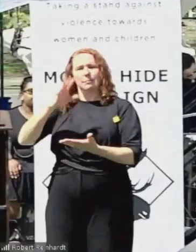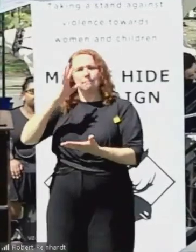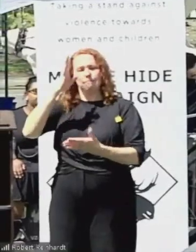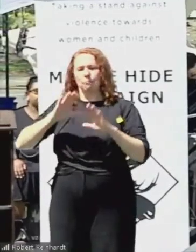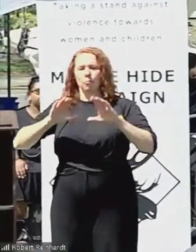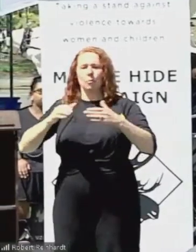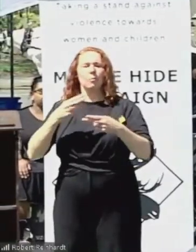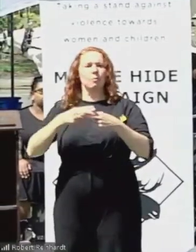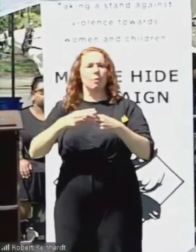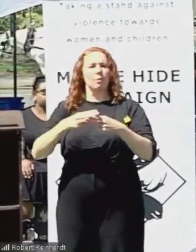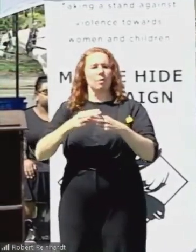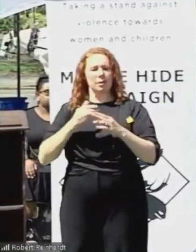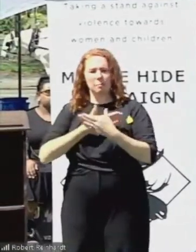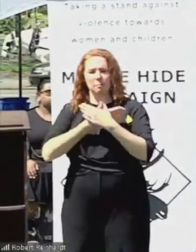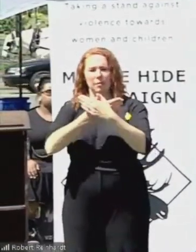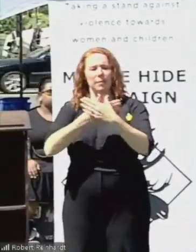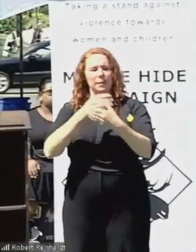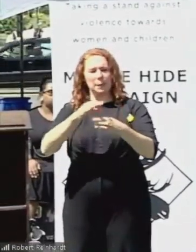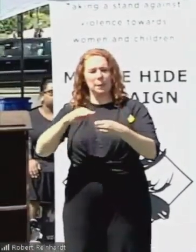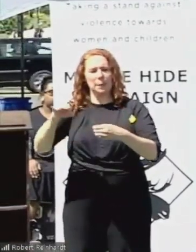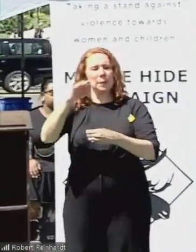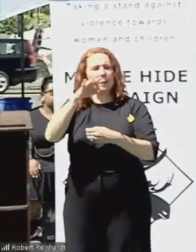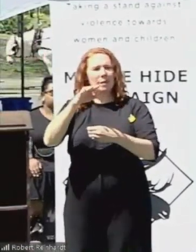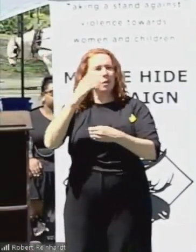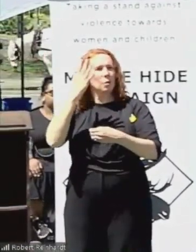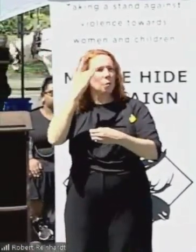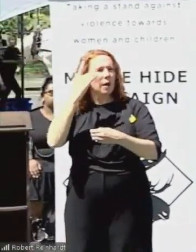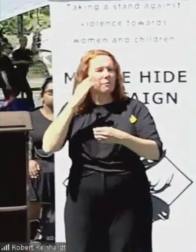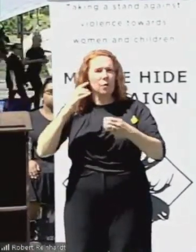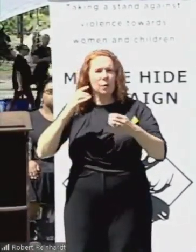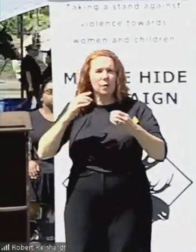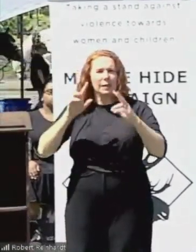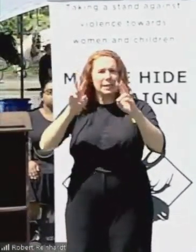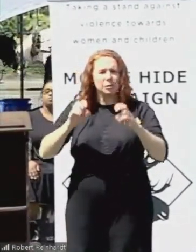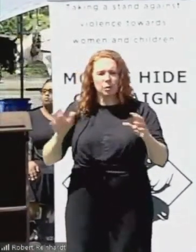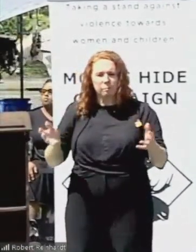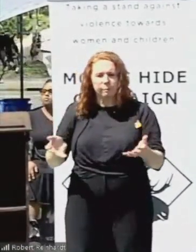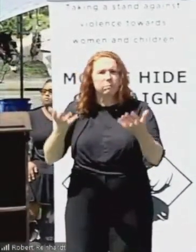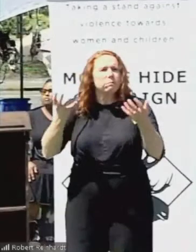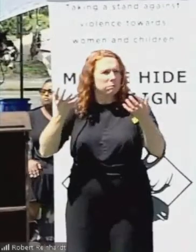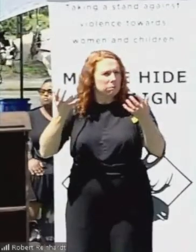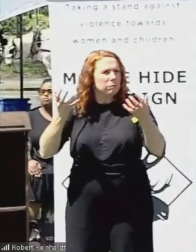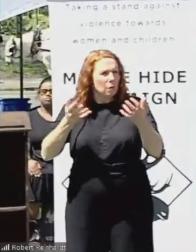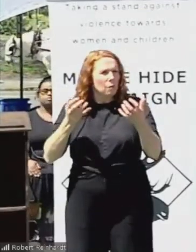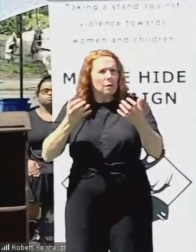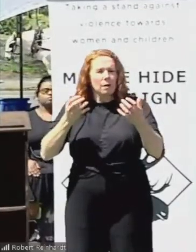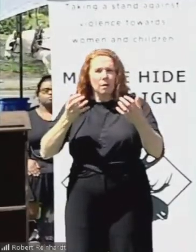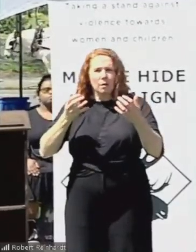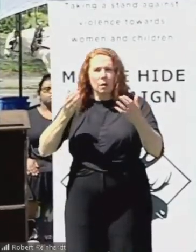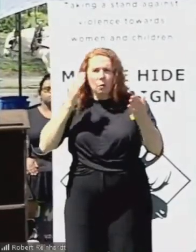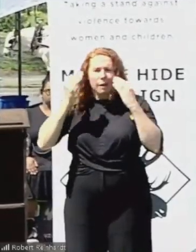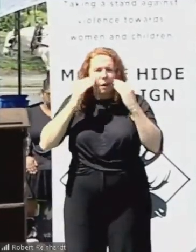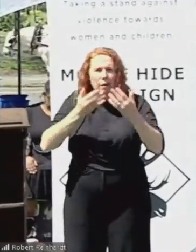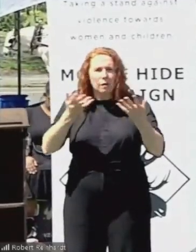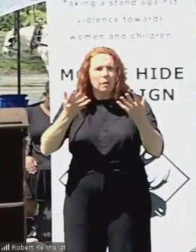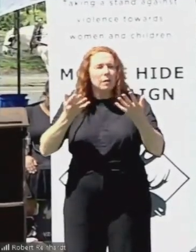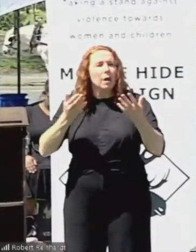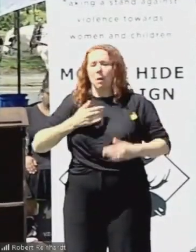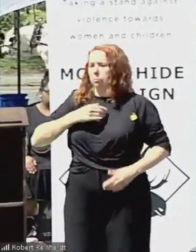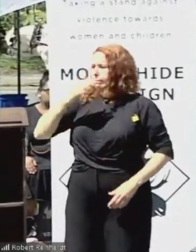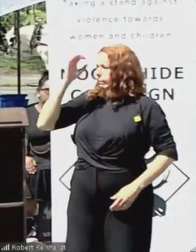Spirit to raise awareness of this issue. What I didn't realize was that other families